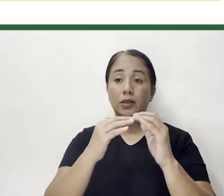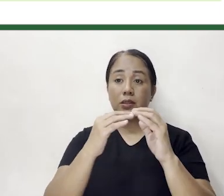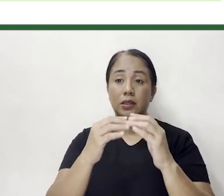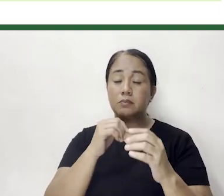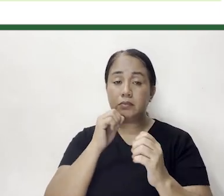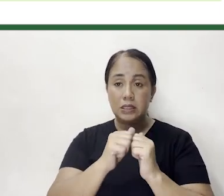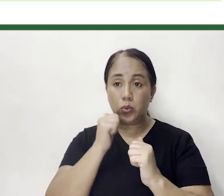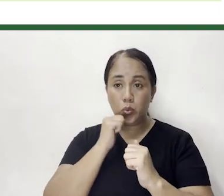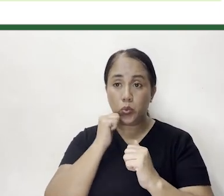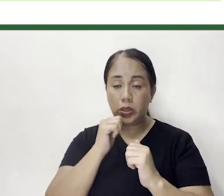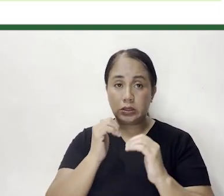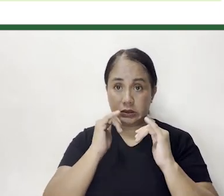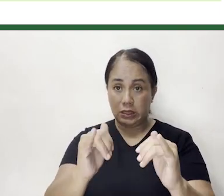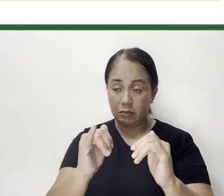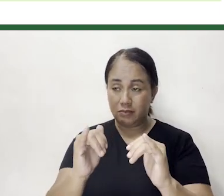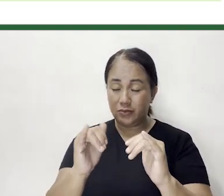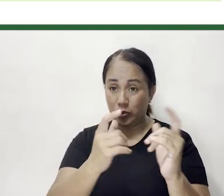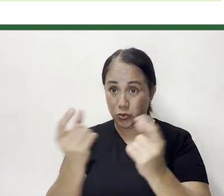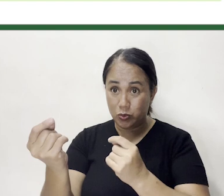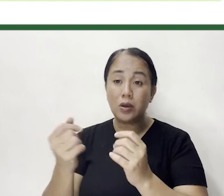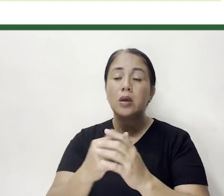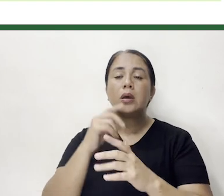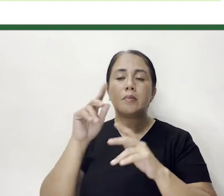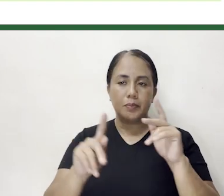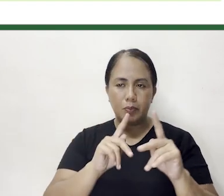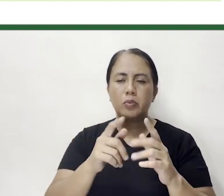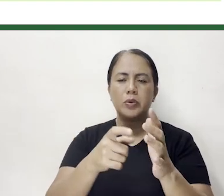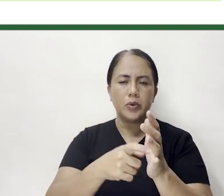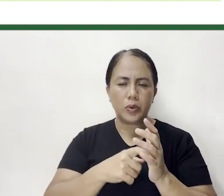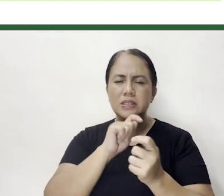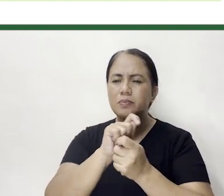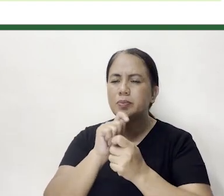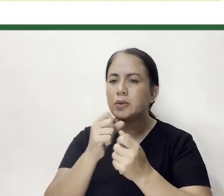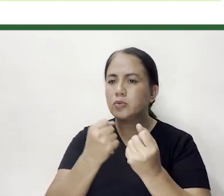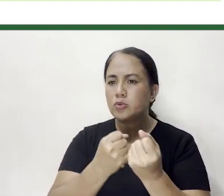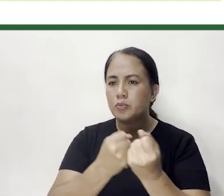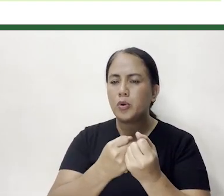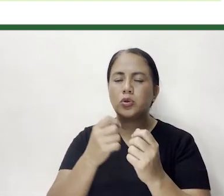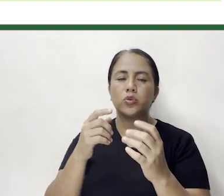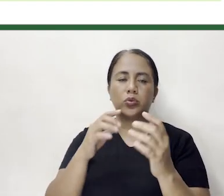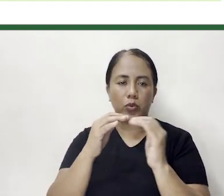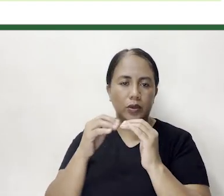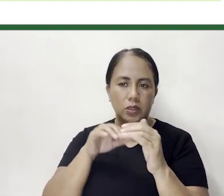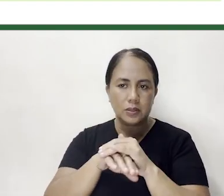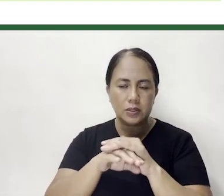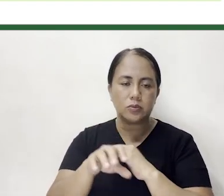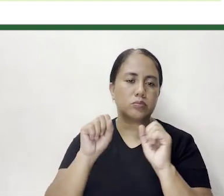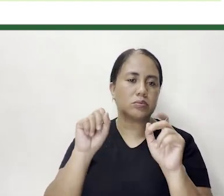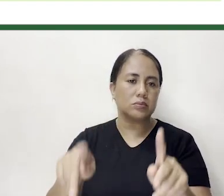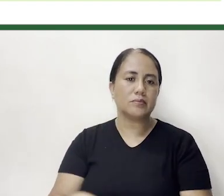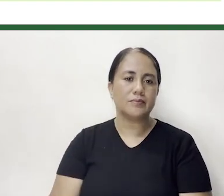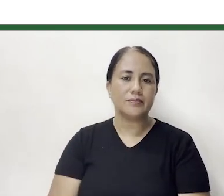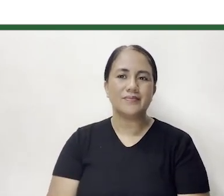disabilities. Equality doesn't always mean the same treatment. People may require specific support to equally